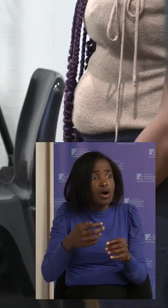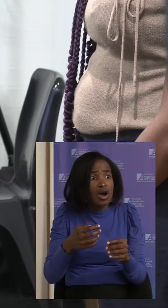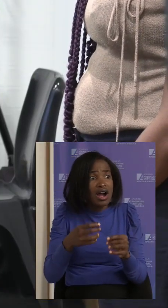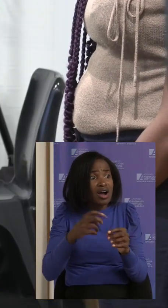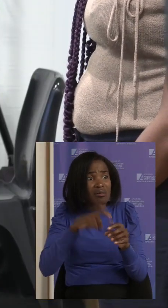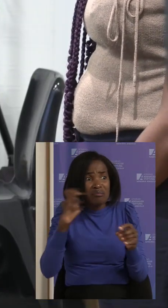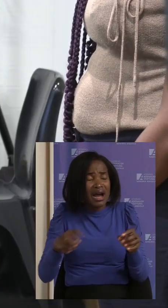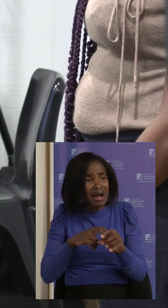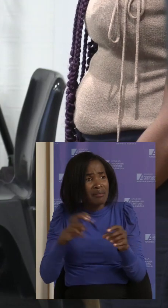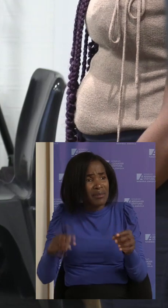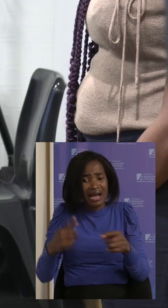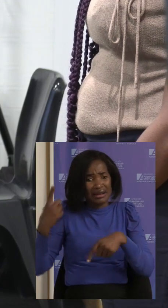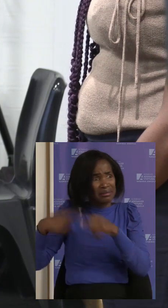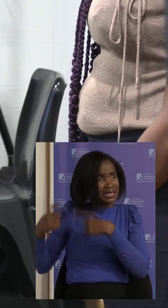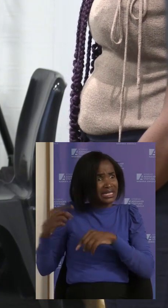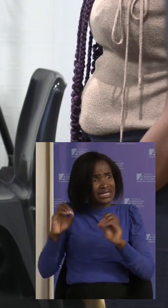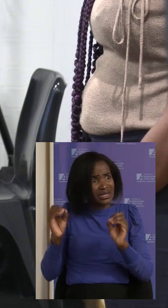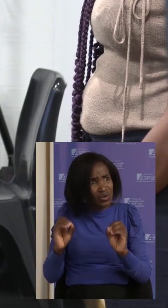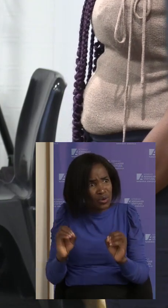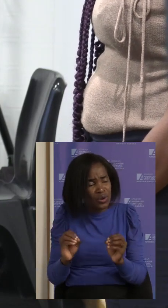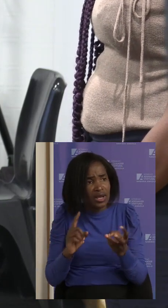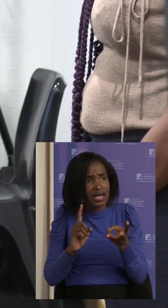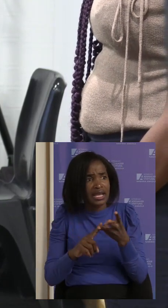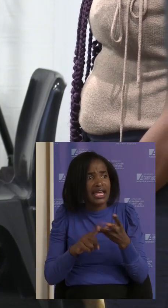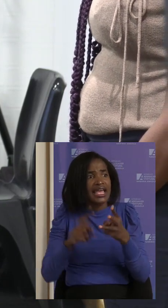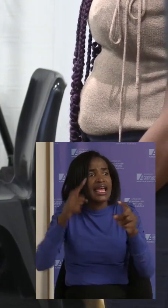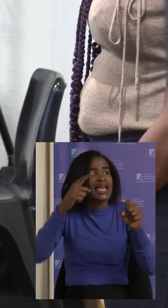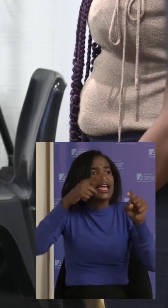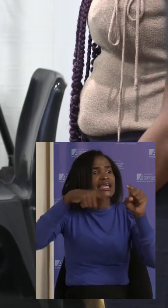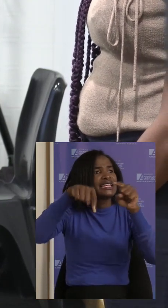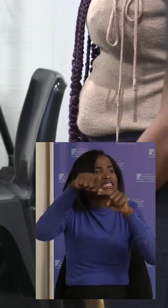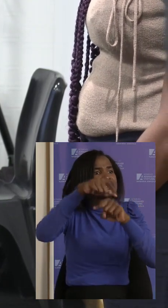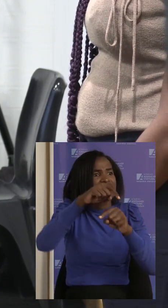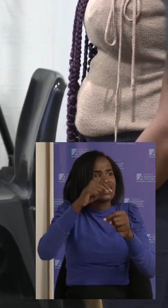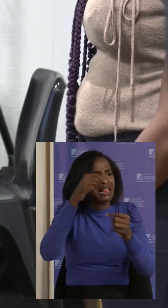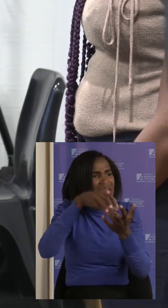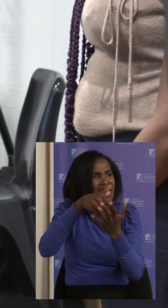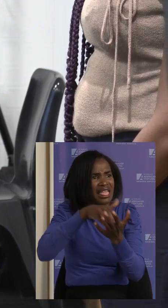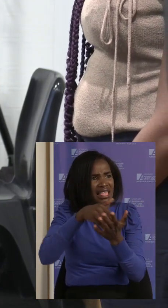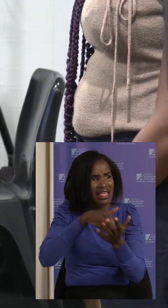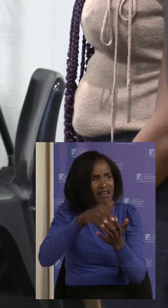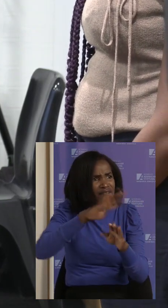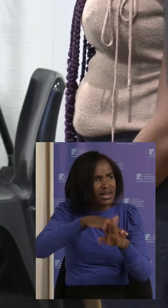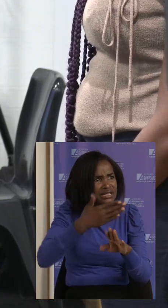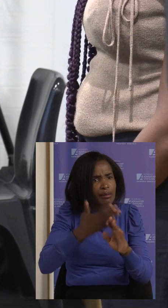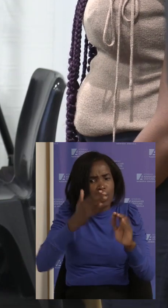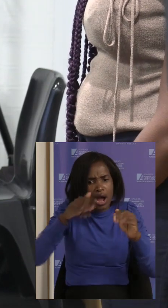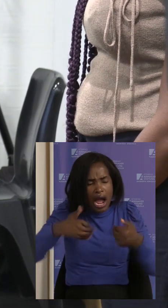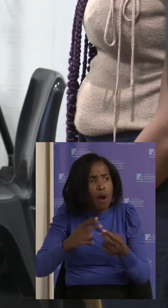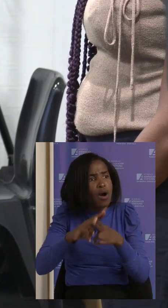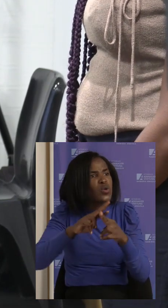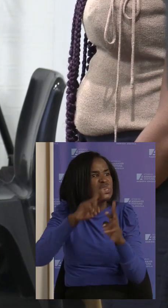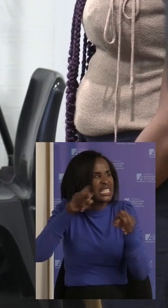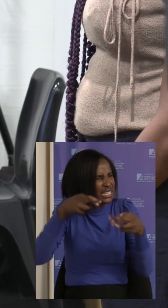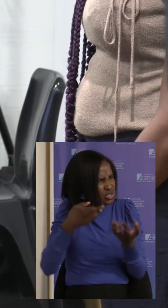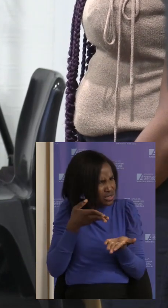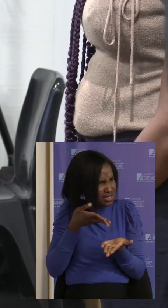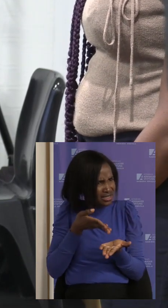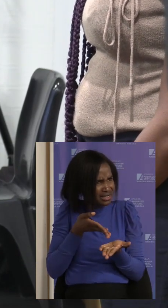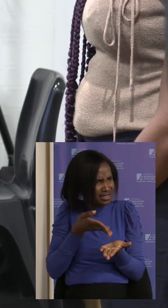rates, repetition, as well as external inefficiencies that has to deal with how we are using the resources that we are